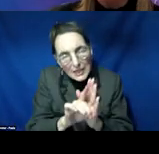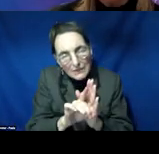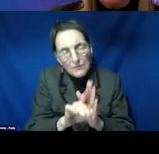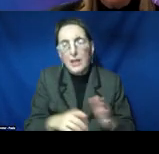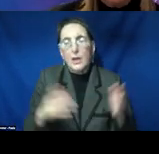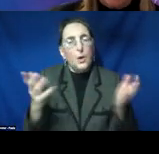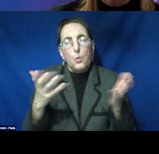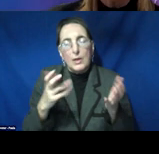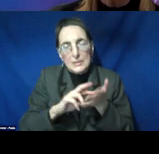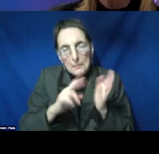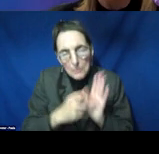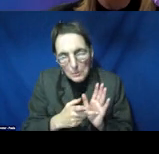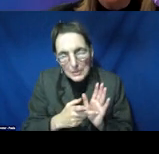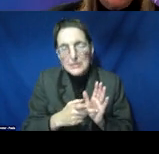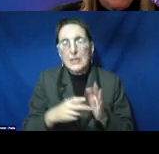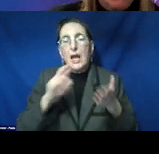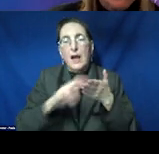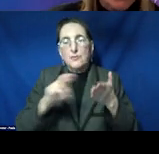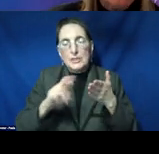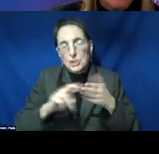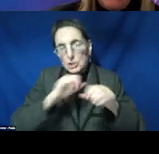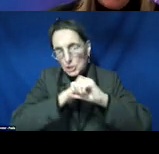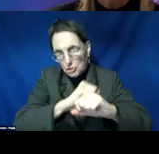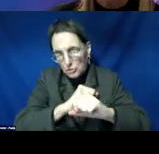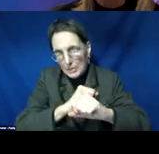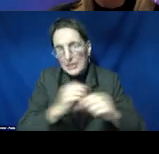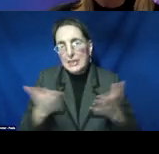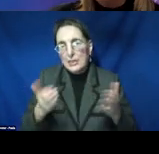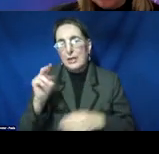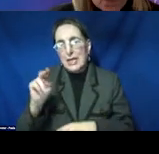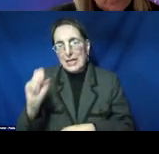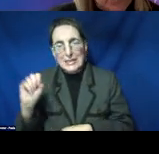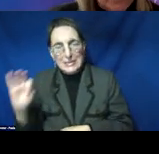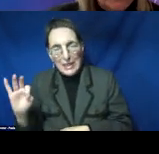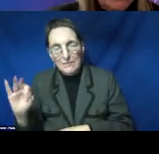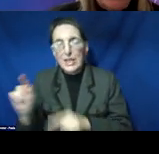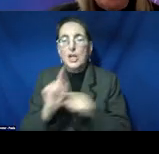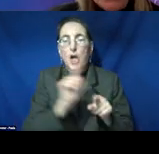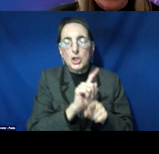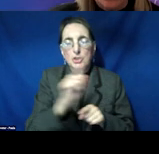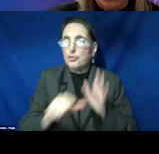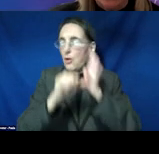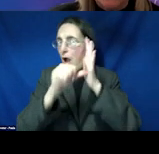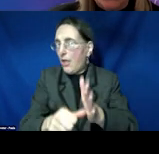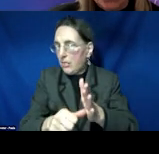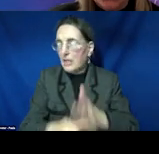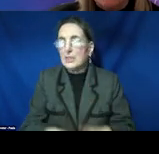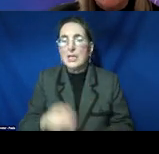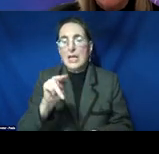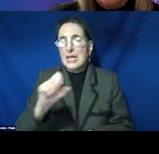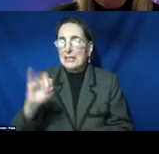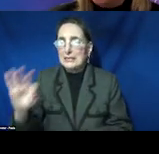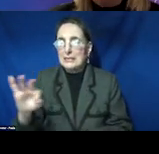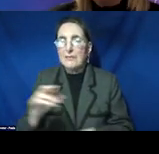the purpose of research security is at NSF, as well as to highlight NSF's research security